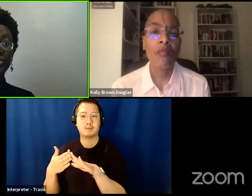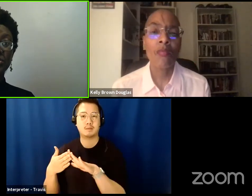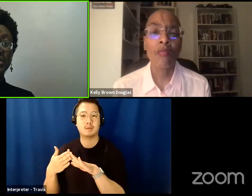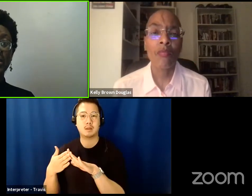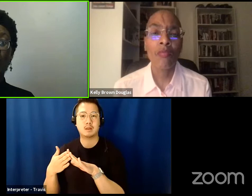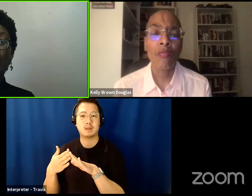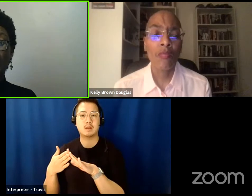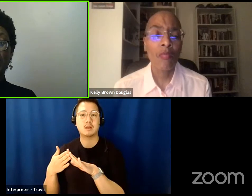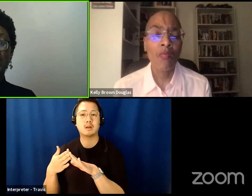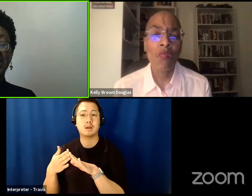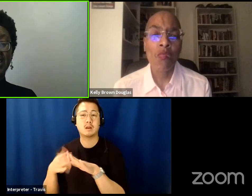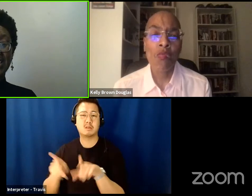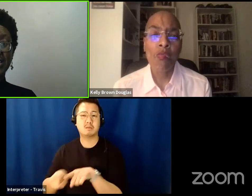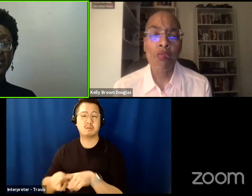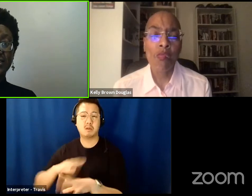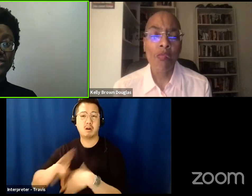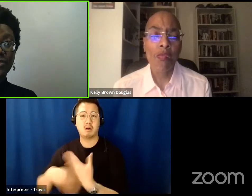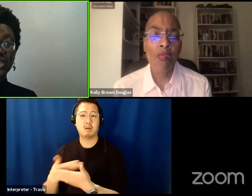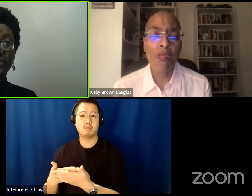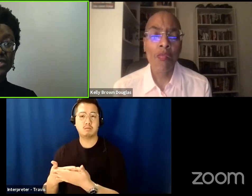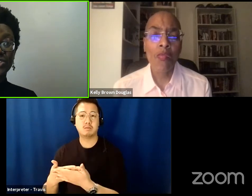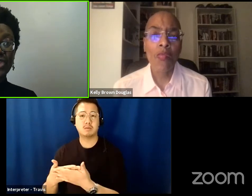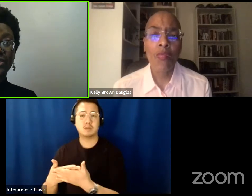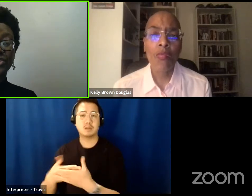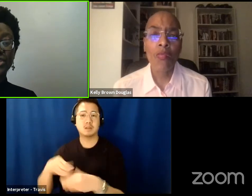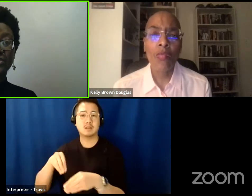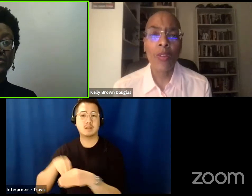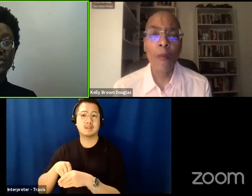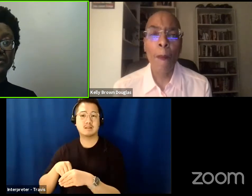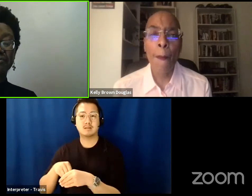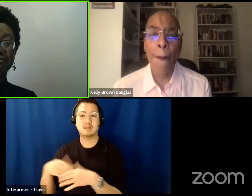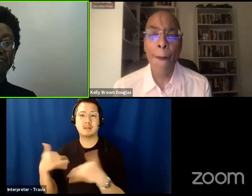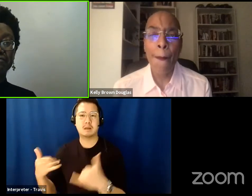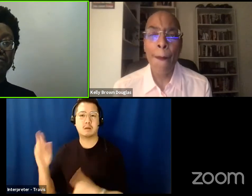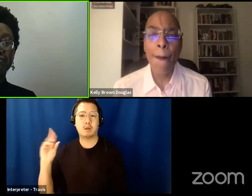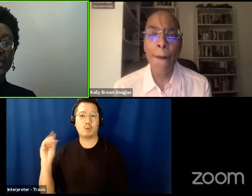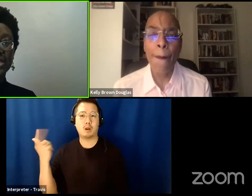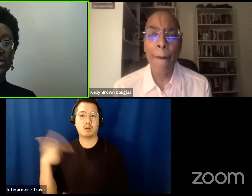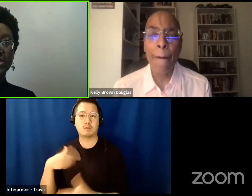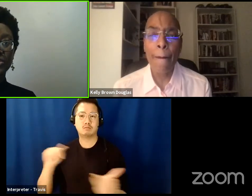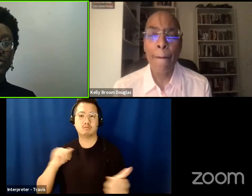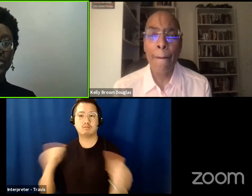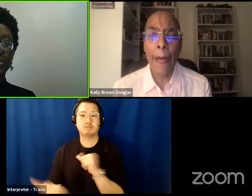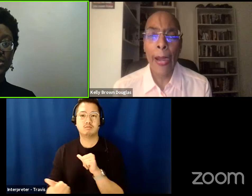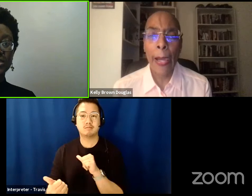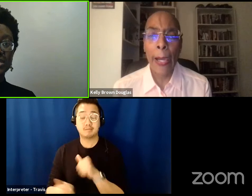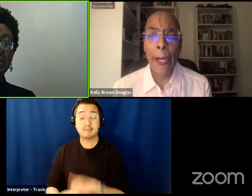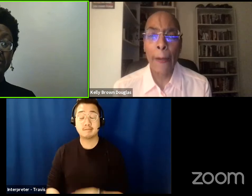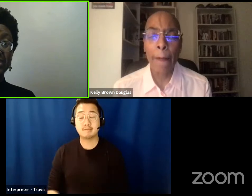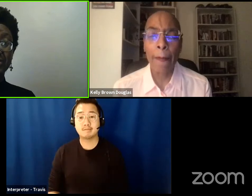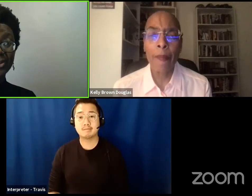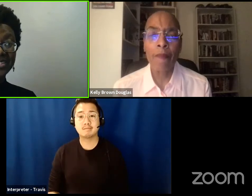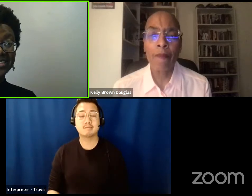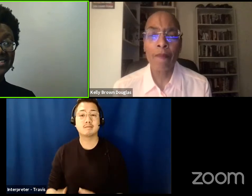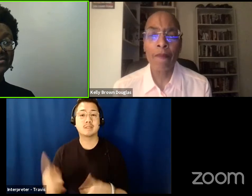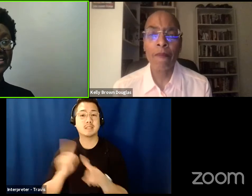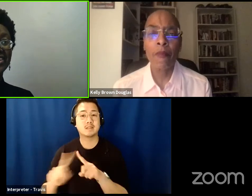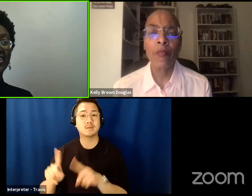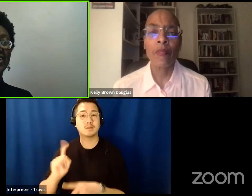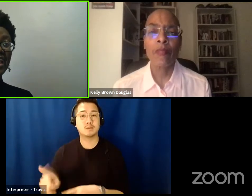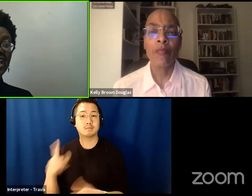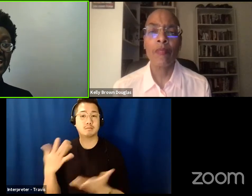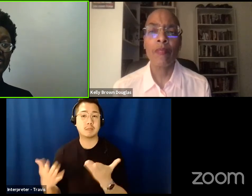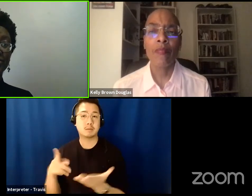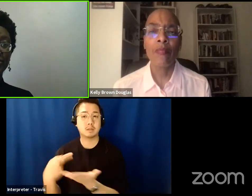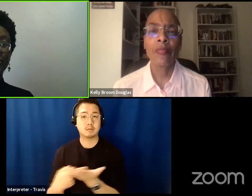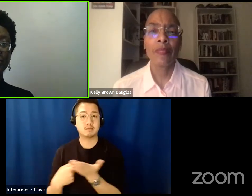and arguably all in the wake of such a radical shift. Such questions that might be explored this evening